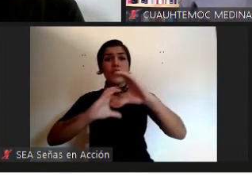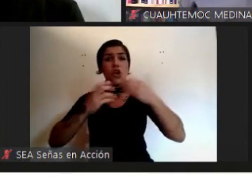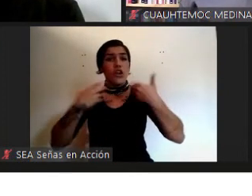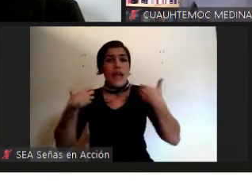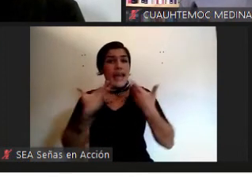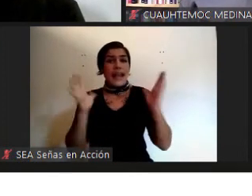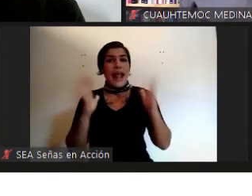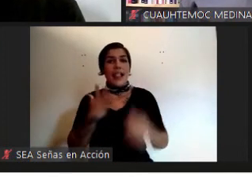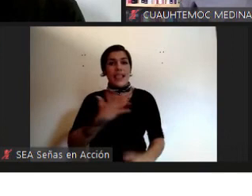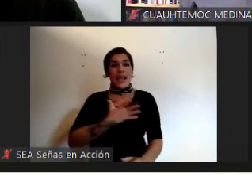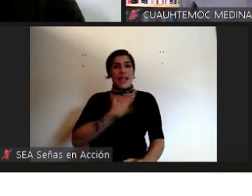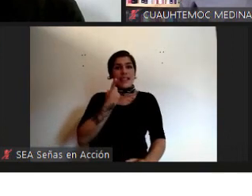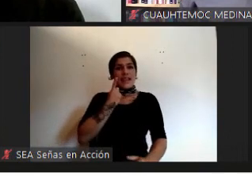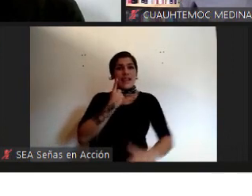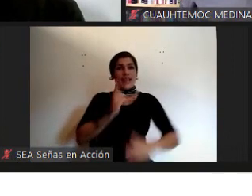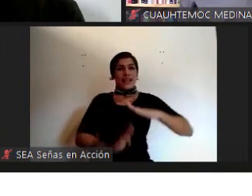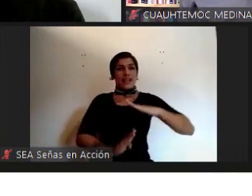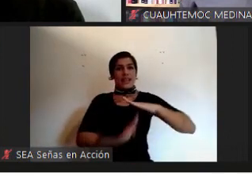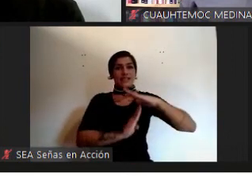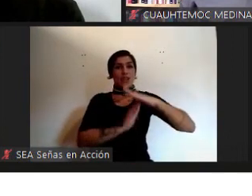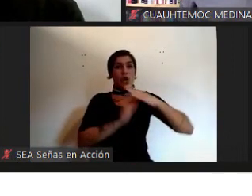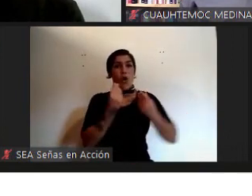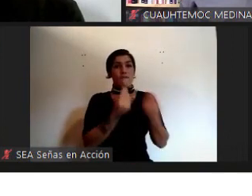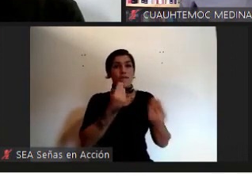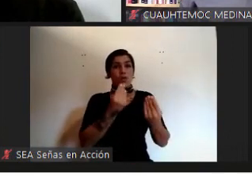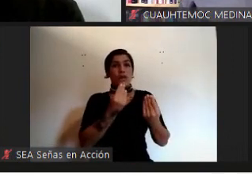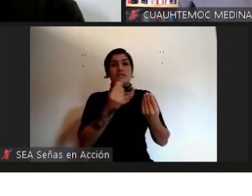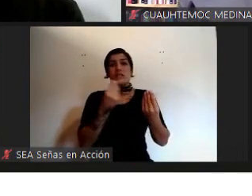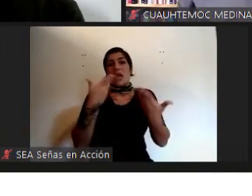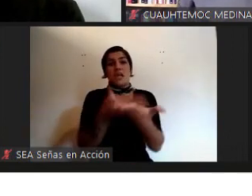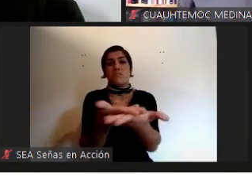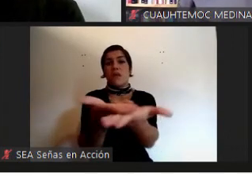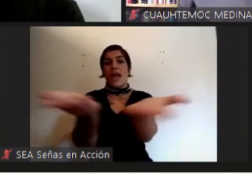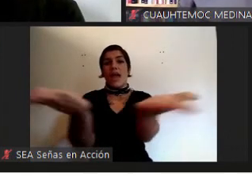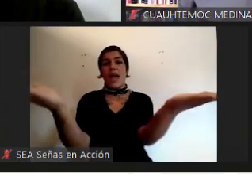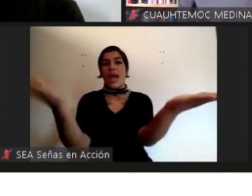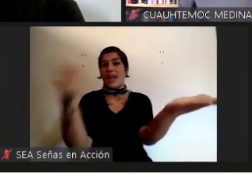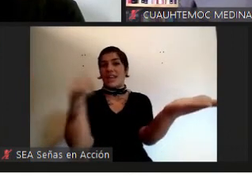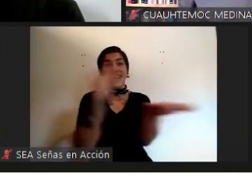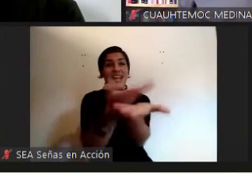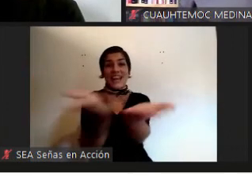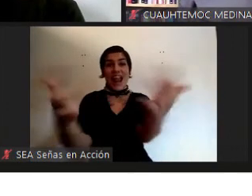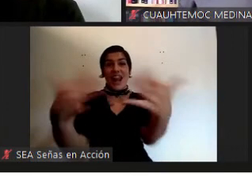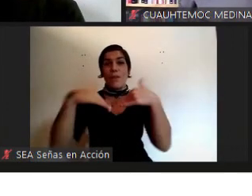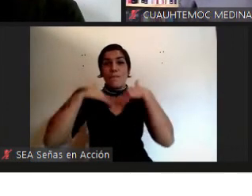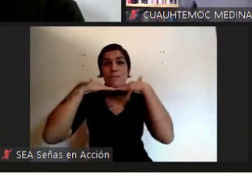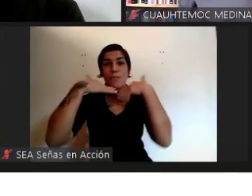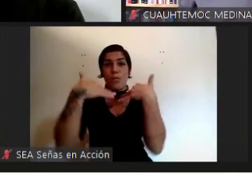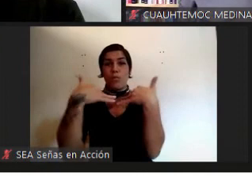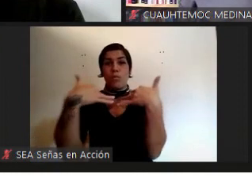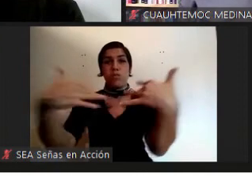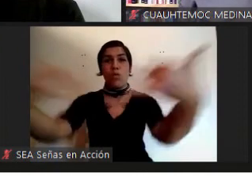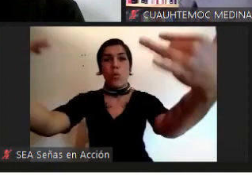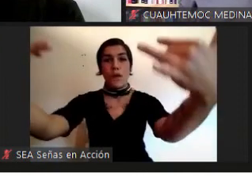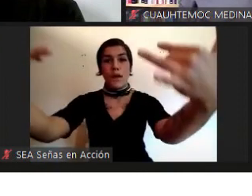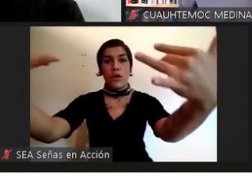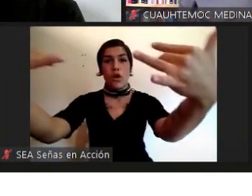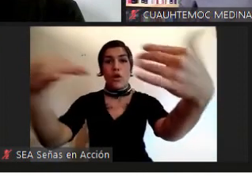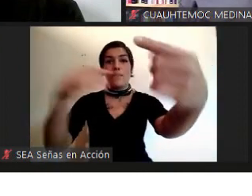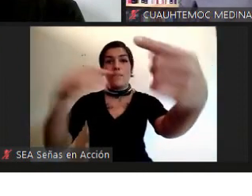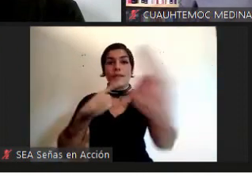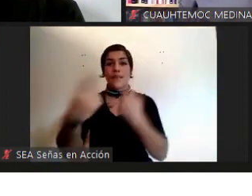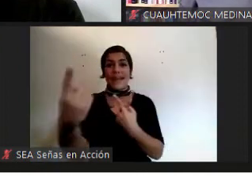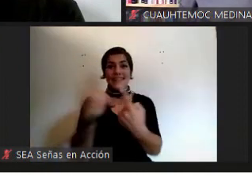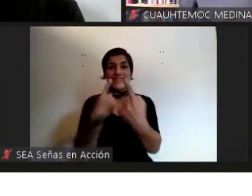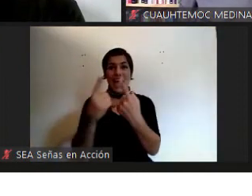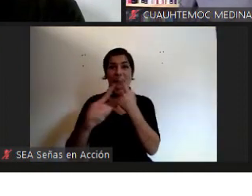and citizens from all walks of life. But your comment addressed that issue quite in detail. Nonetheless,